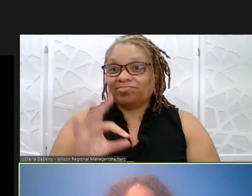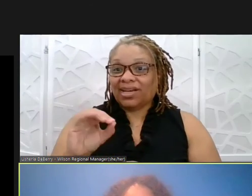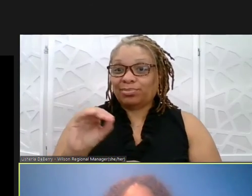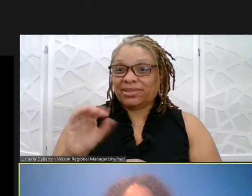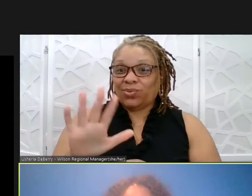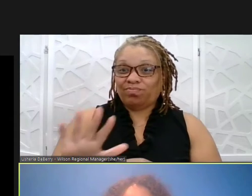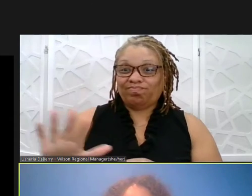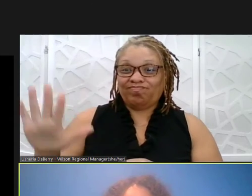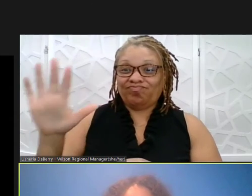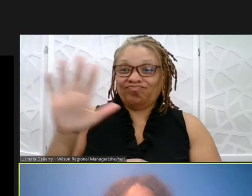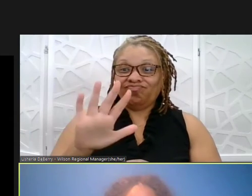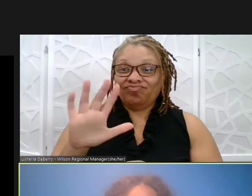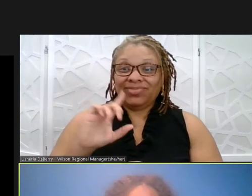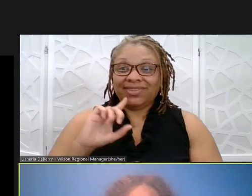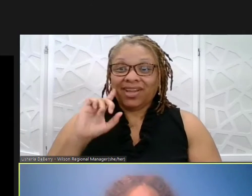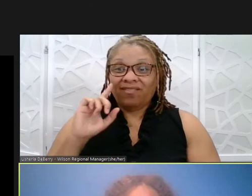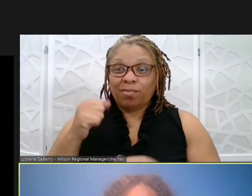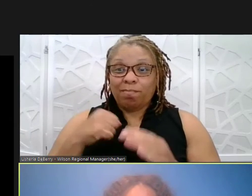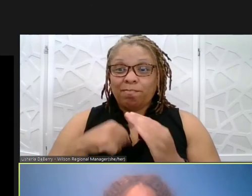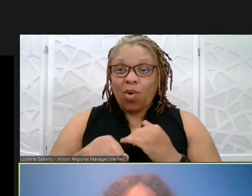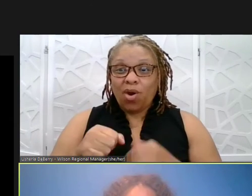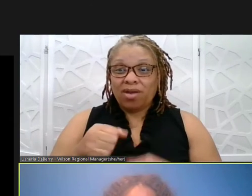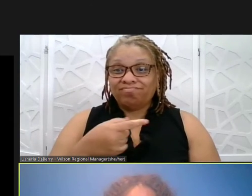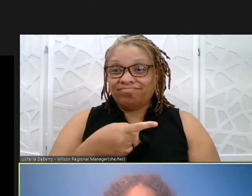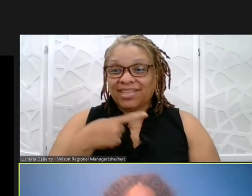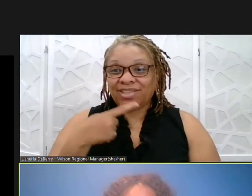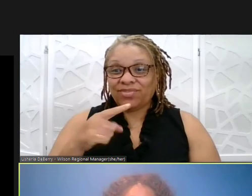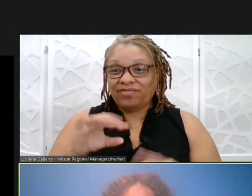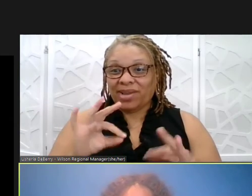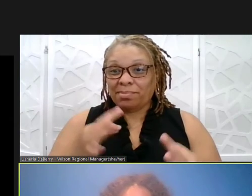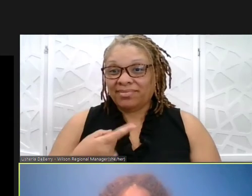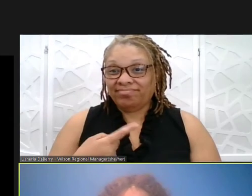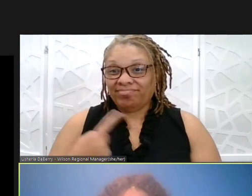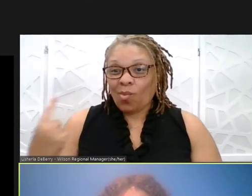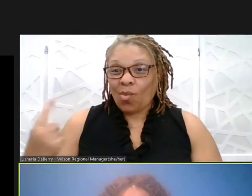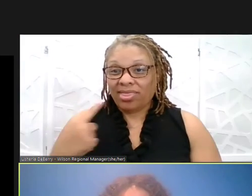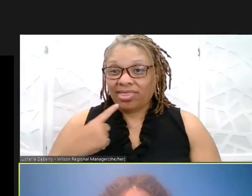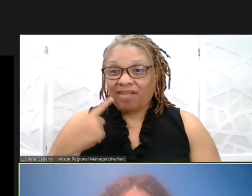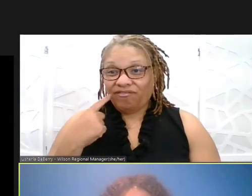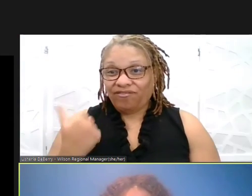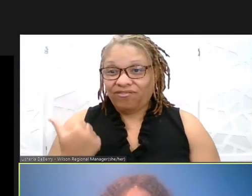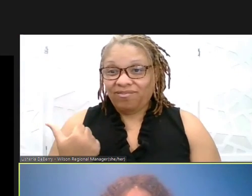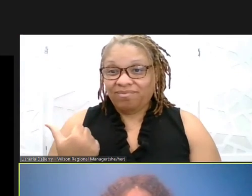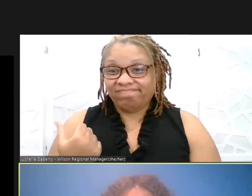And you know, you always have deaf family members who have hearing children.